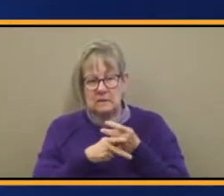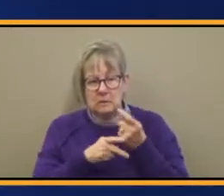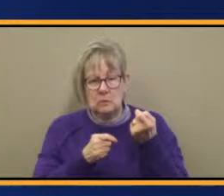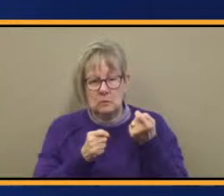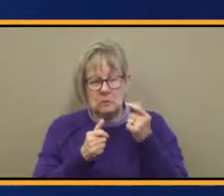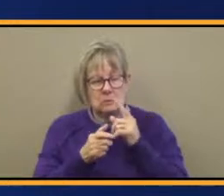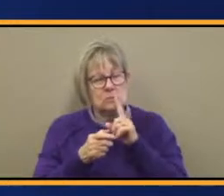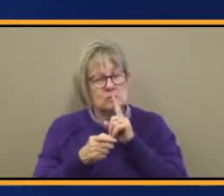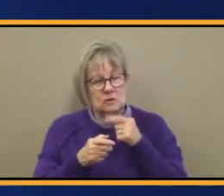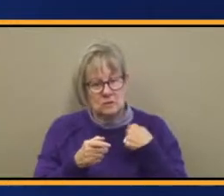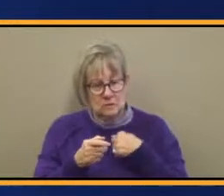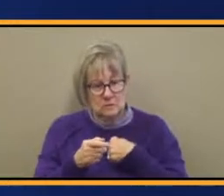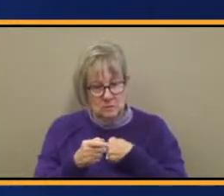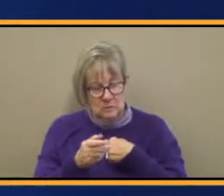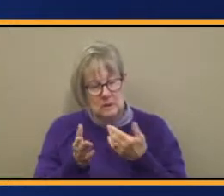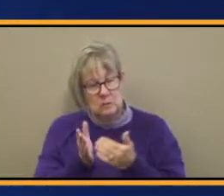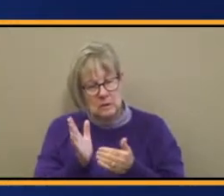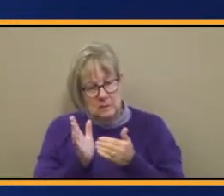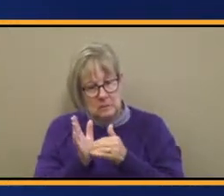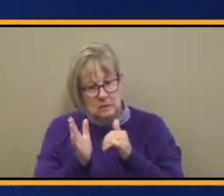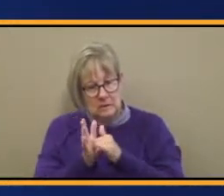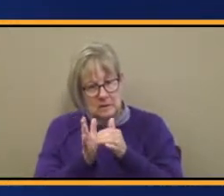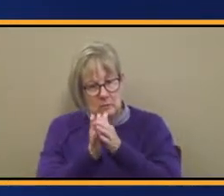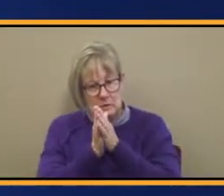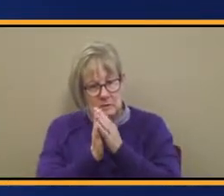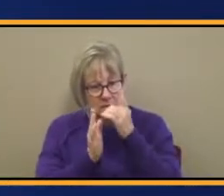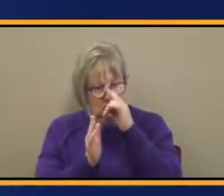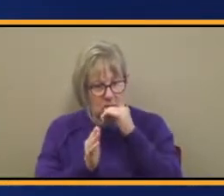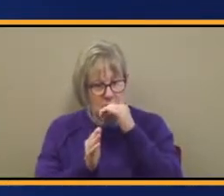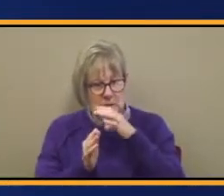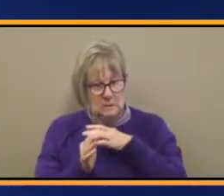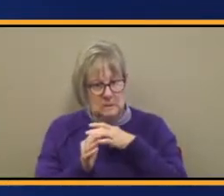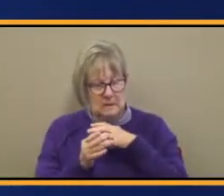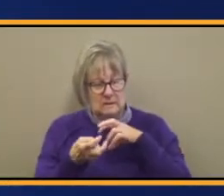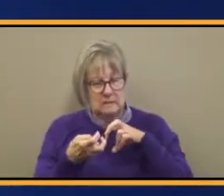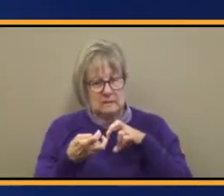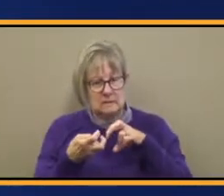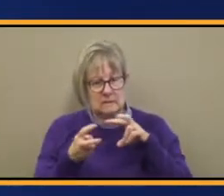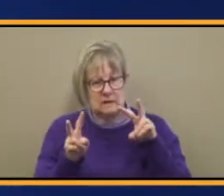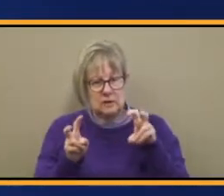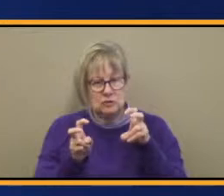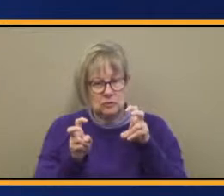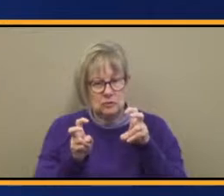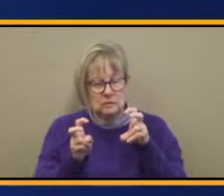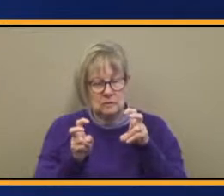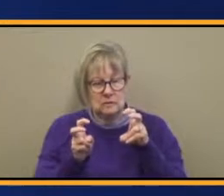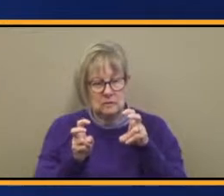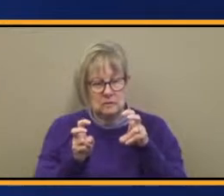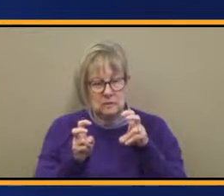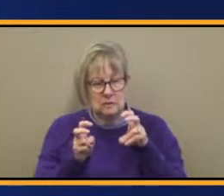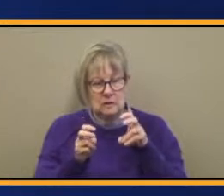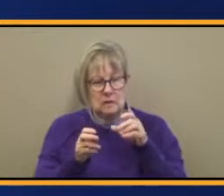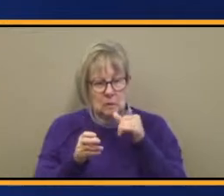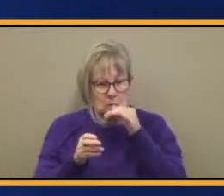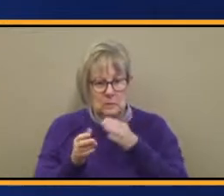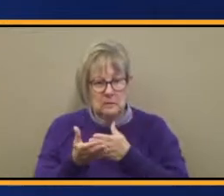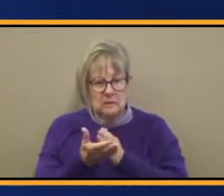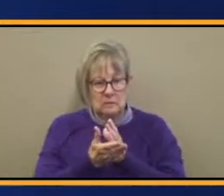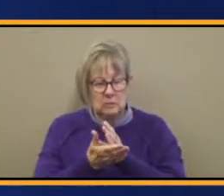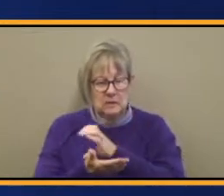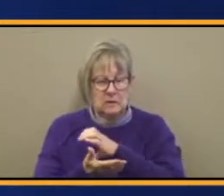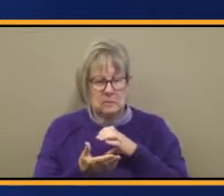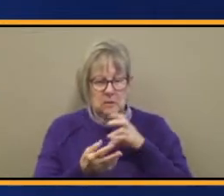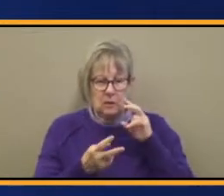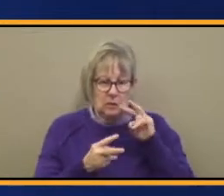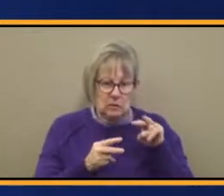wanted to make sure to reiterate it, the request for women's issues. From the Women's Rights Commission, and looking at